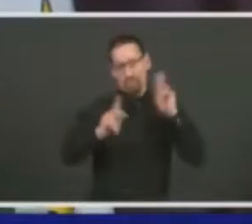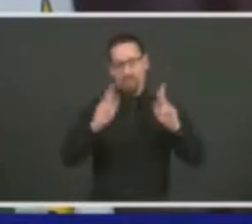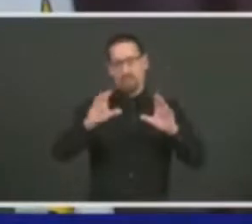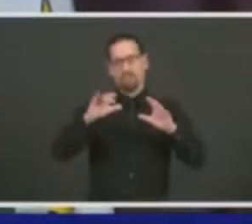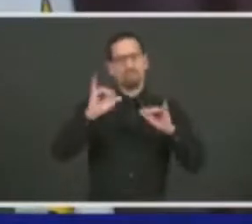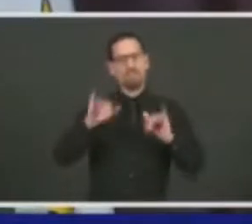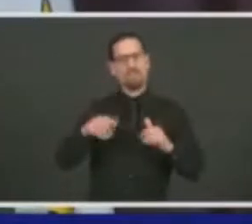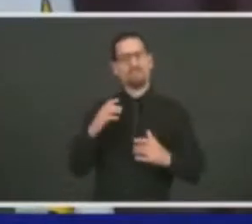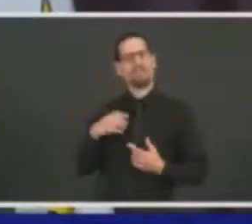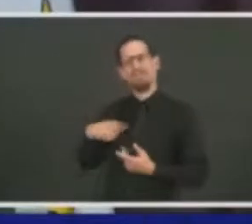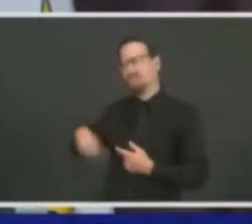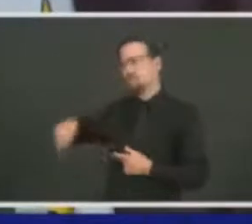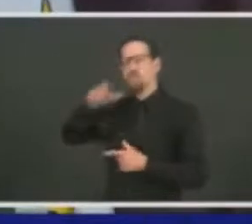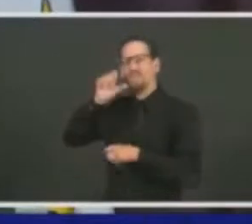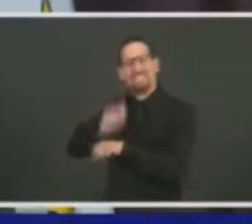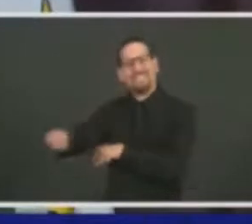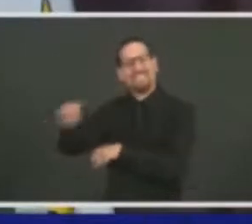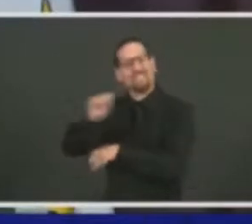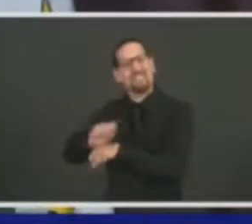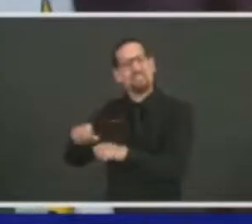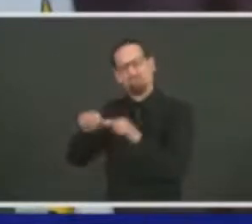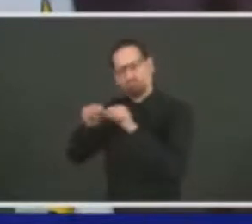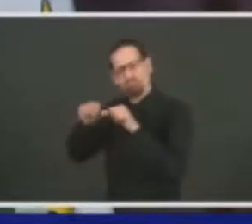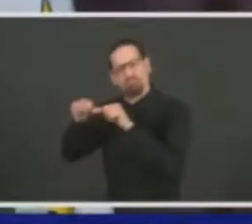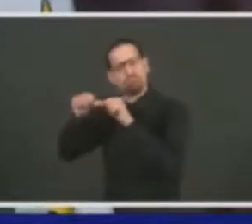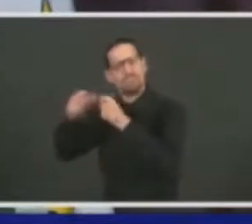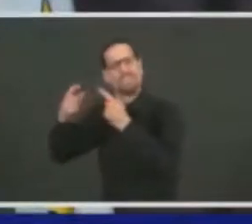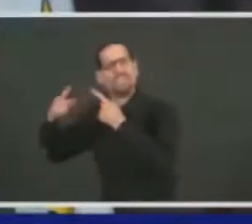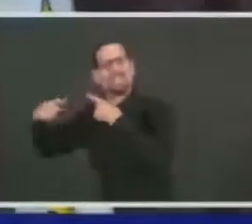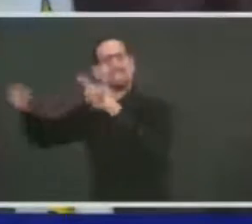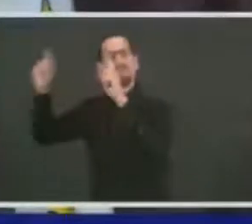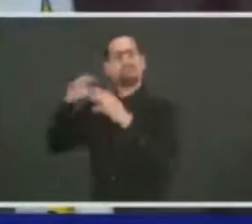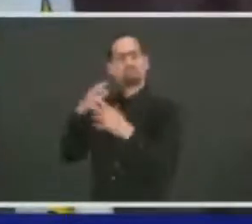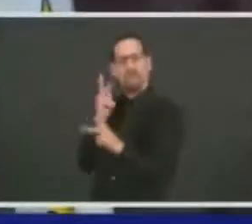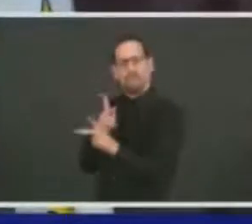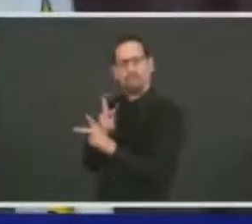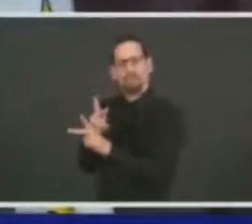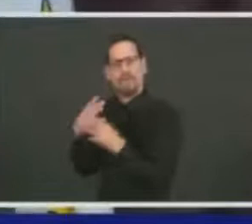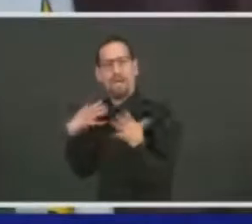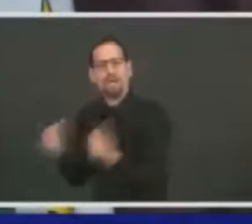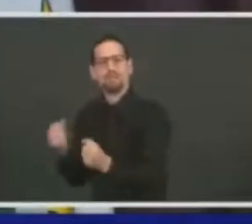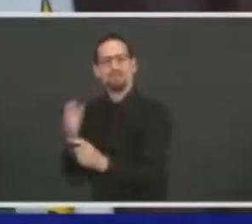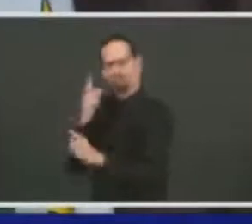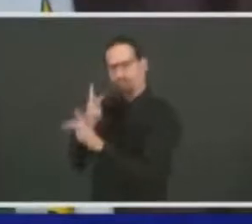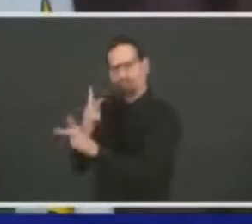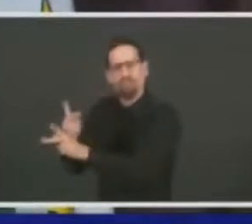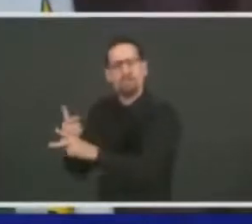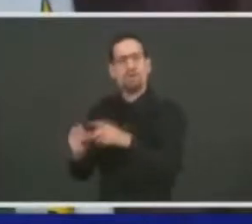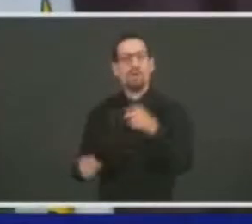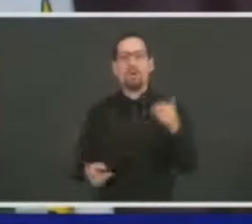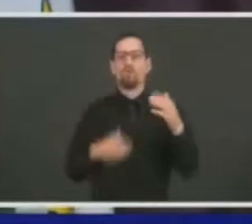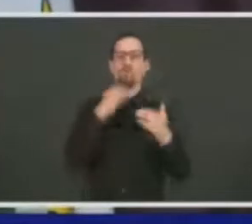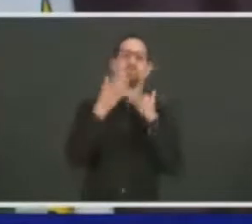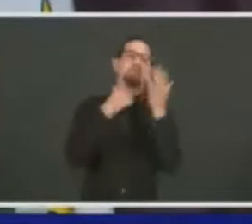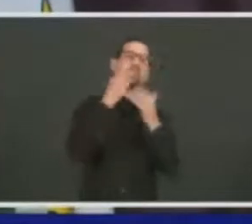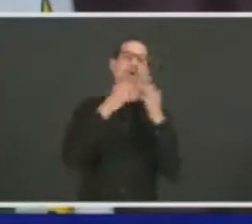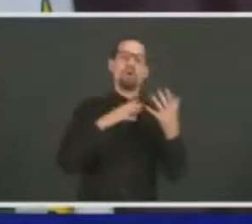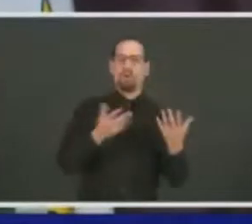jeopardy. And by the way, it's particularly true for folks who are between 20 and 30 years old.